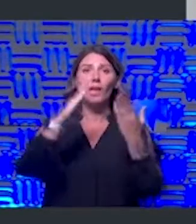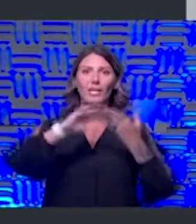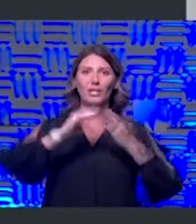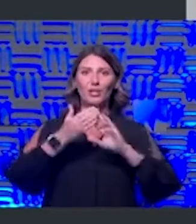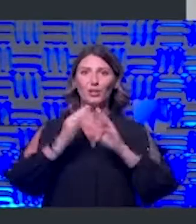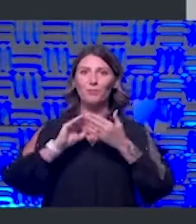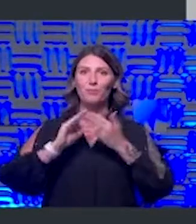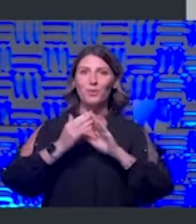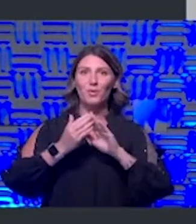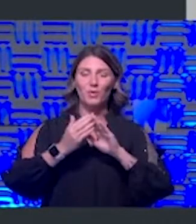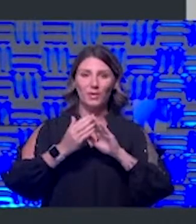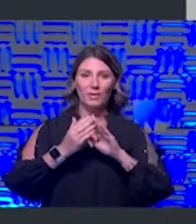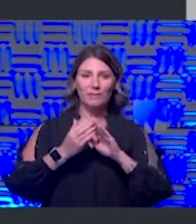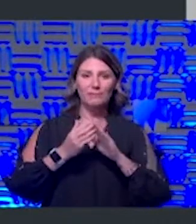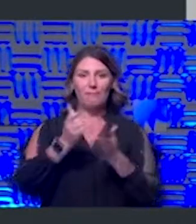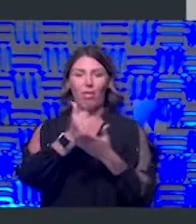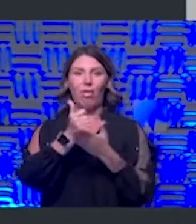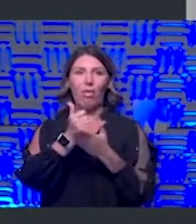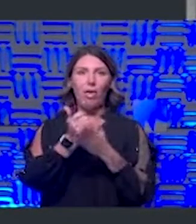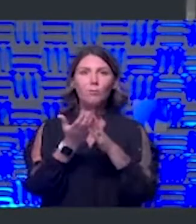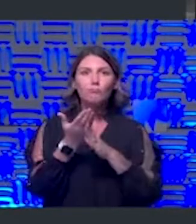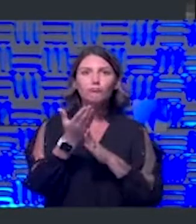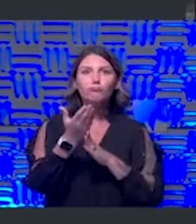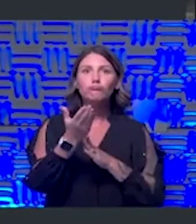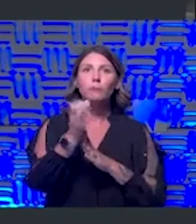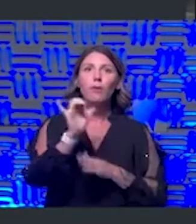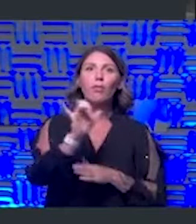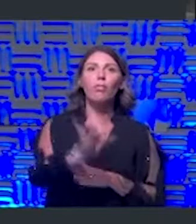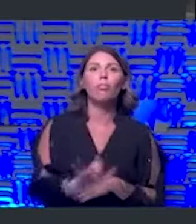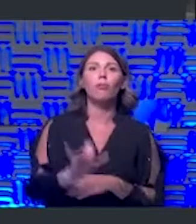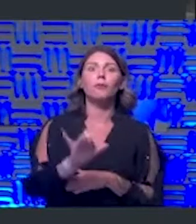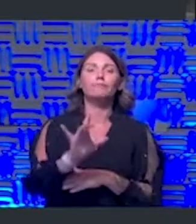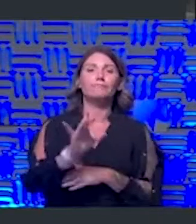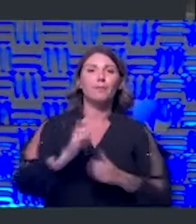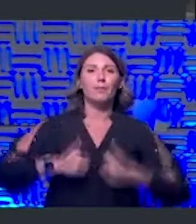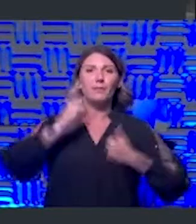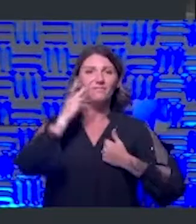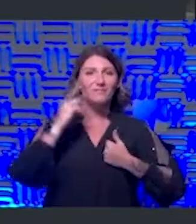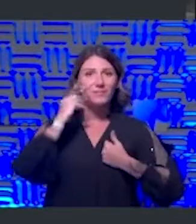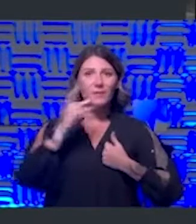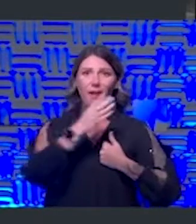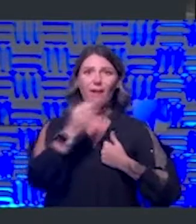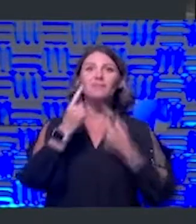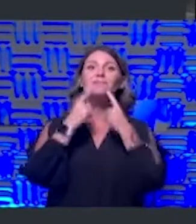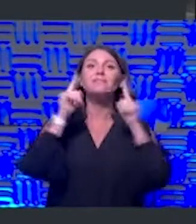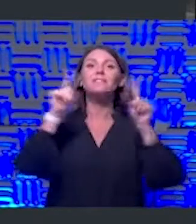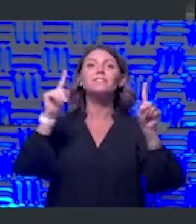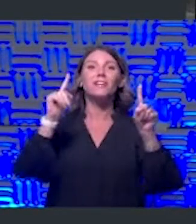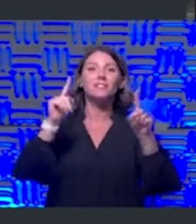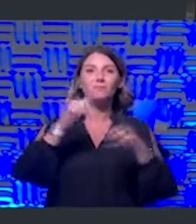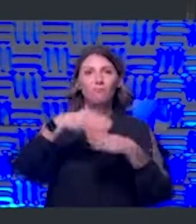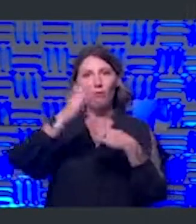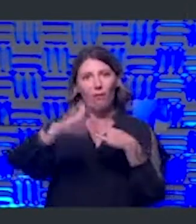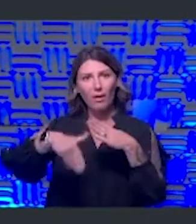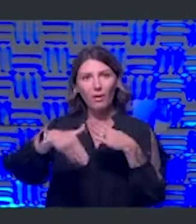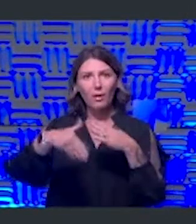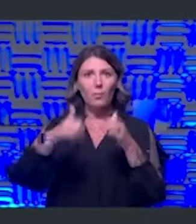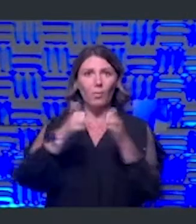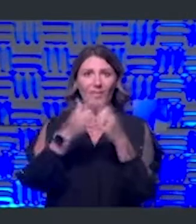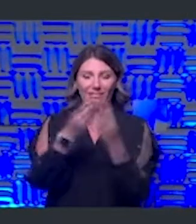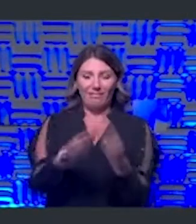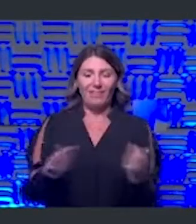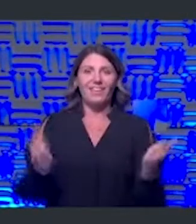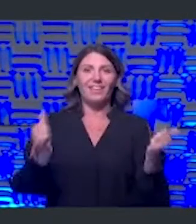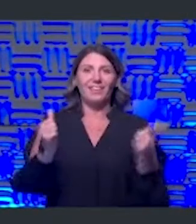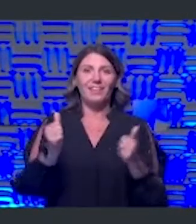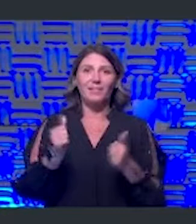help them go through that journey and have a successful outcome of that healing. And so it's been such a